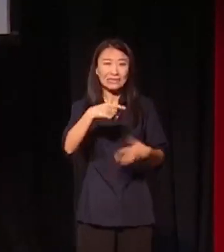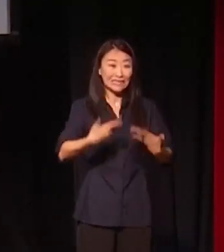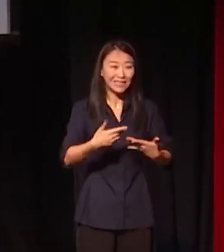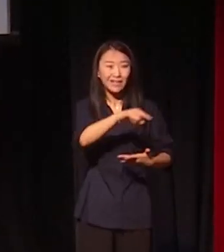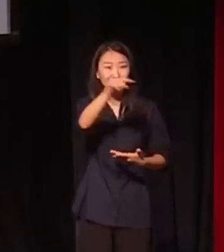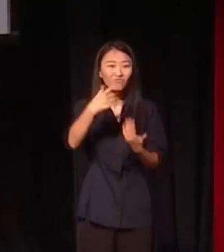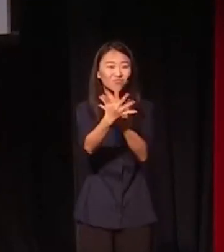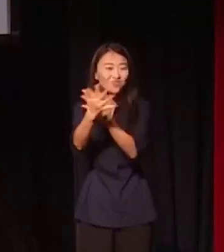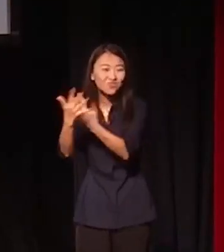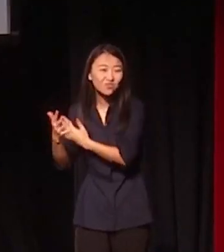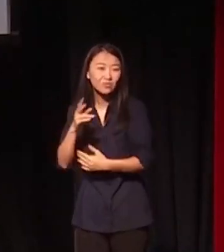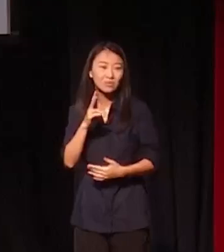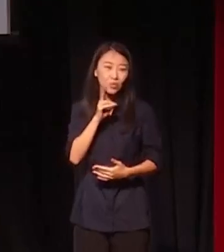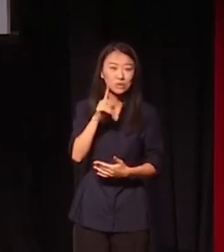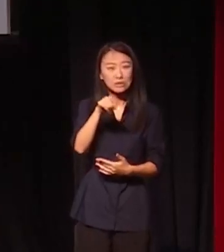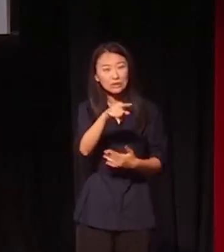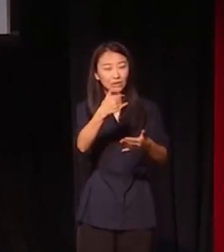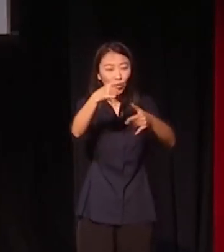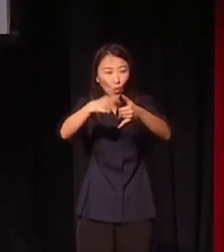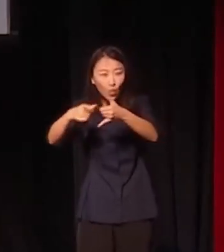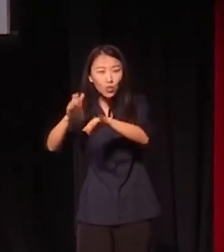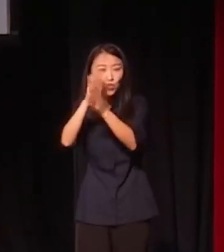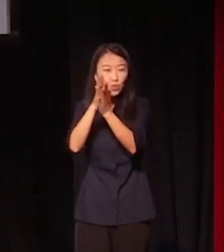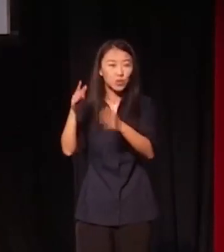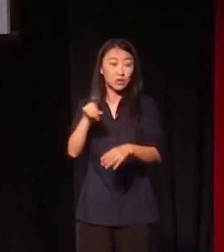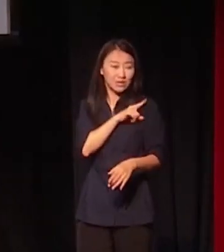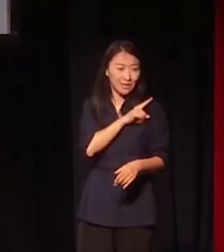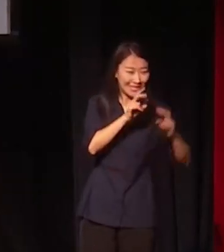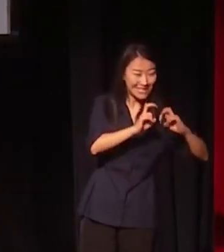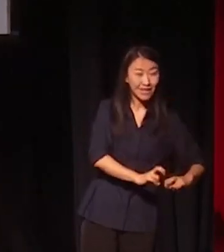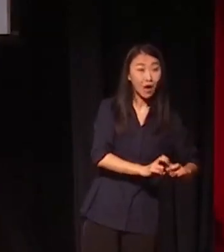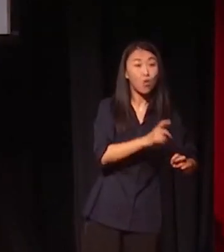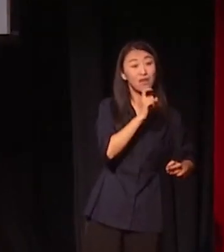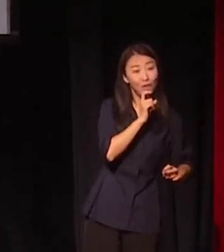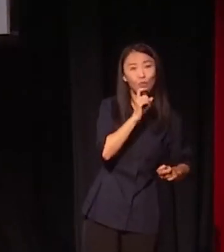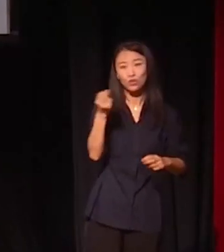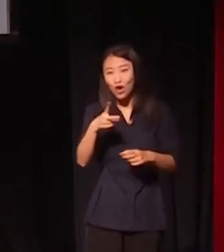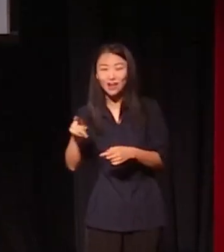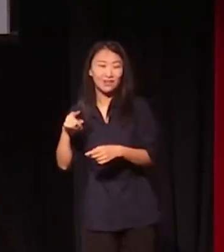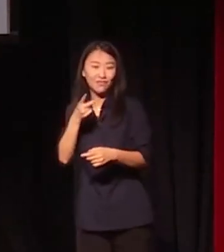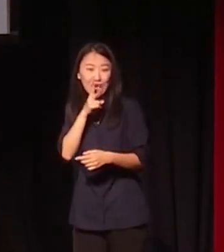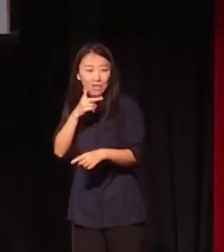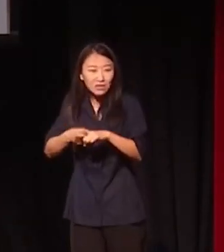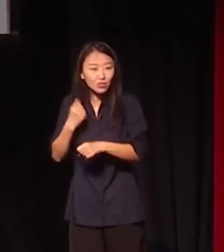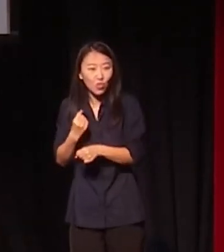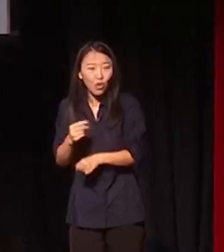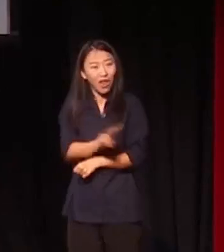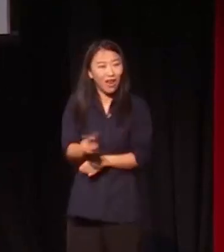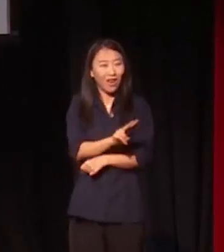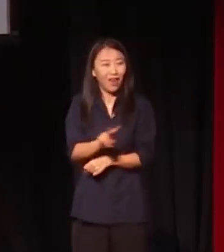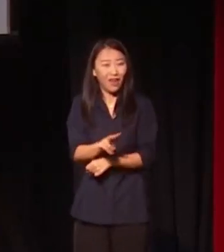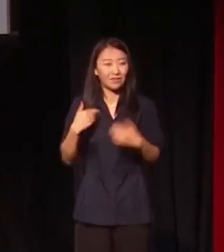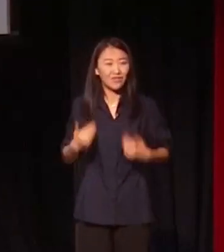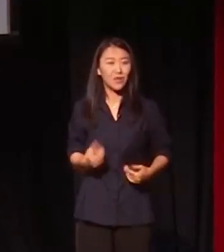many people here are practicing scholars, practicing translators and interpreters and scholars, or both. And